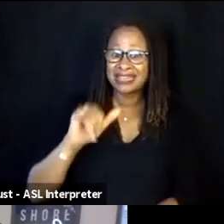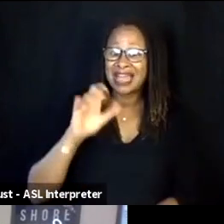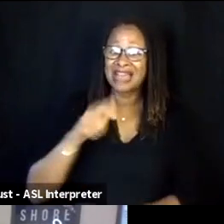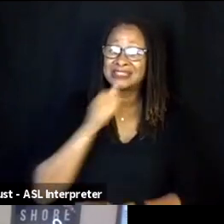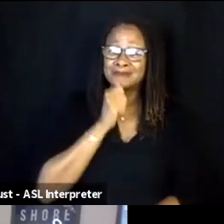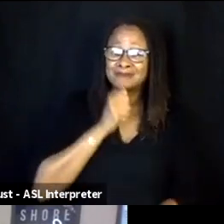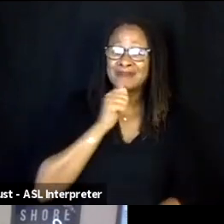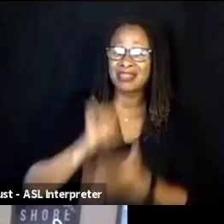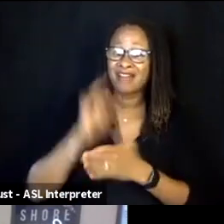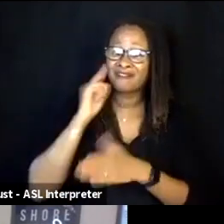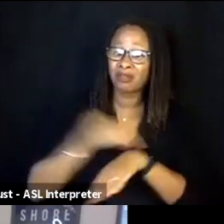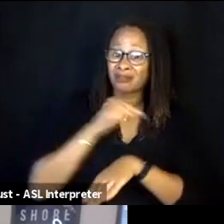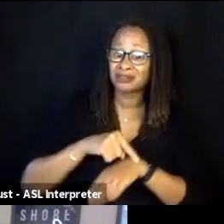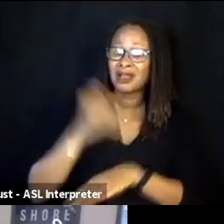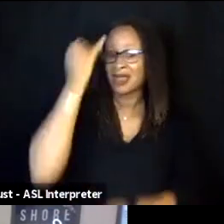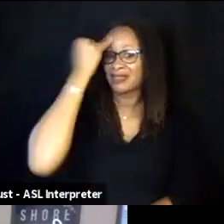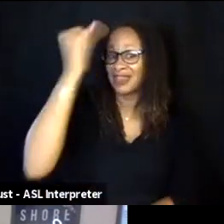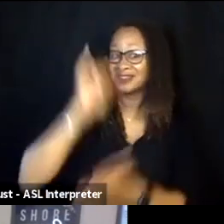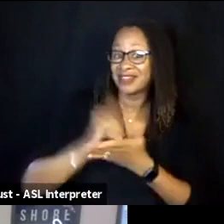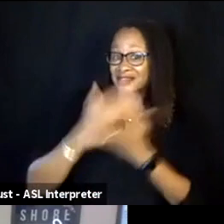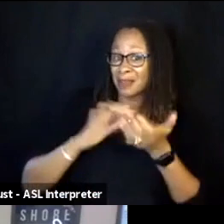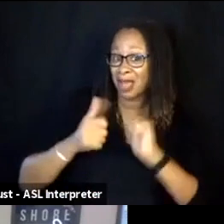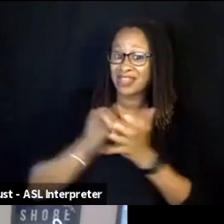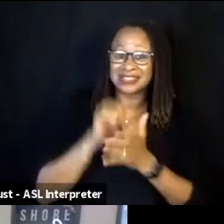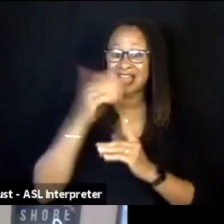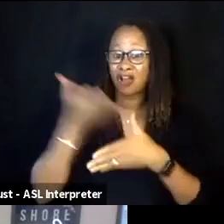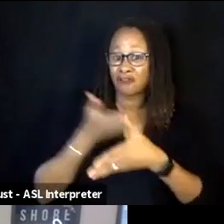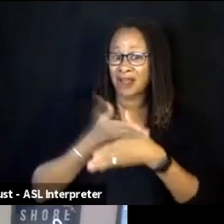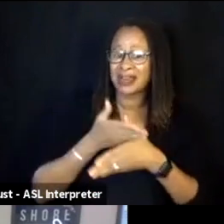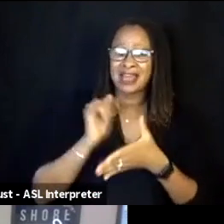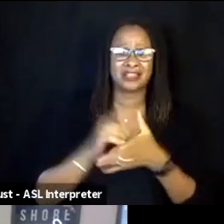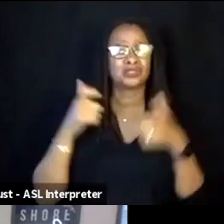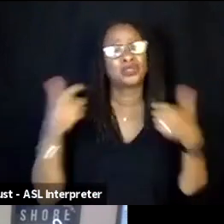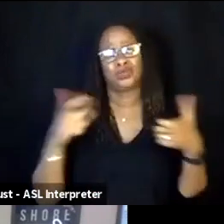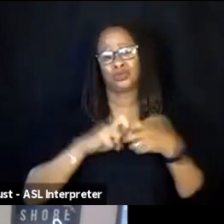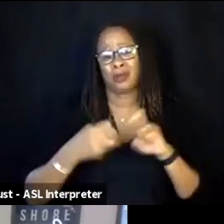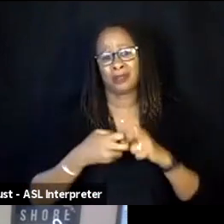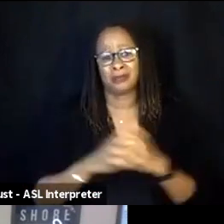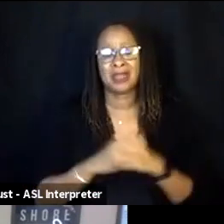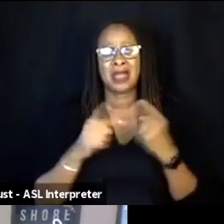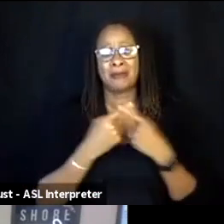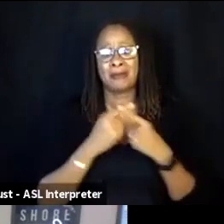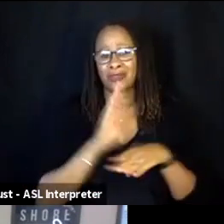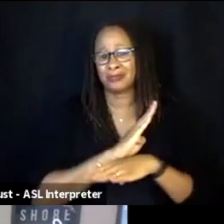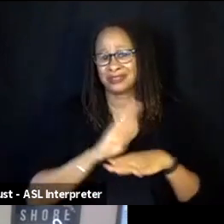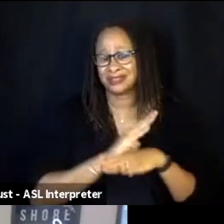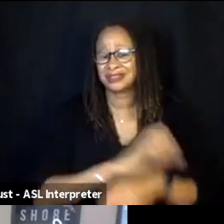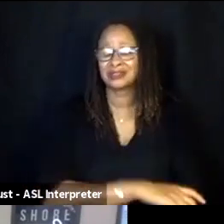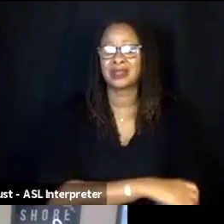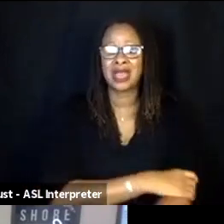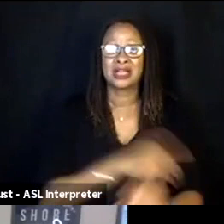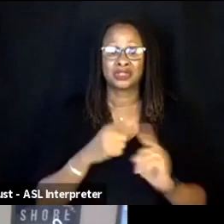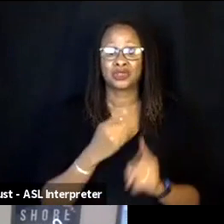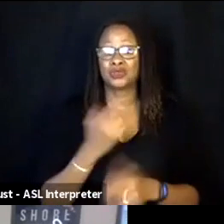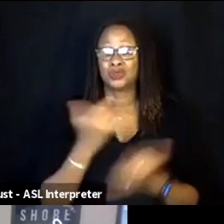long, and to the idea that somehow that's not harassing is a huge problem regarding the industry. But I think today, to answer your question